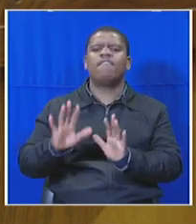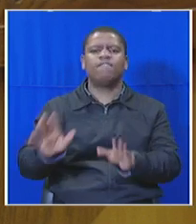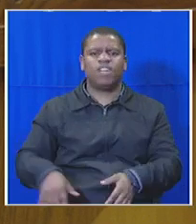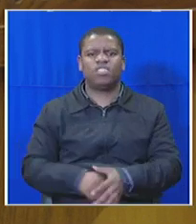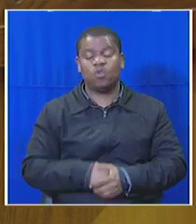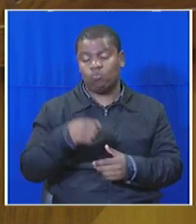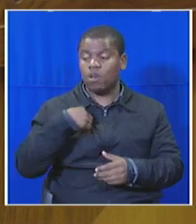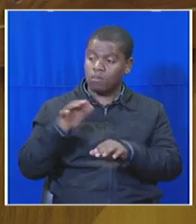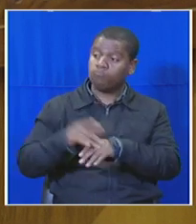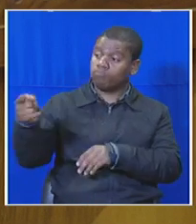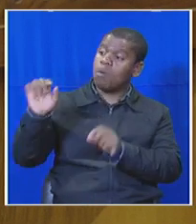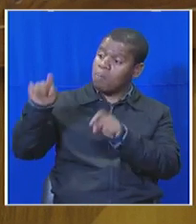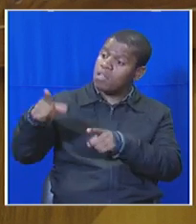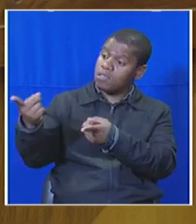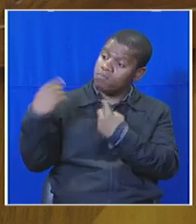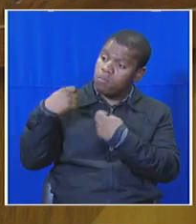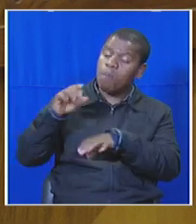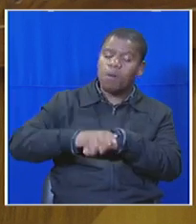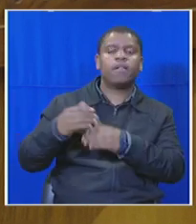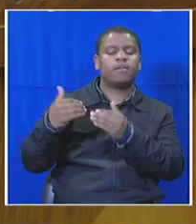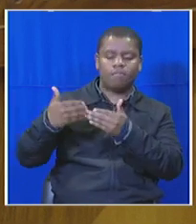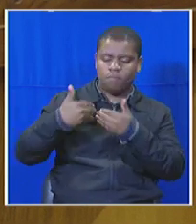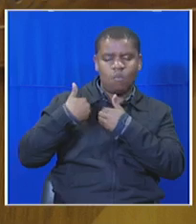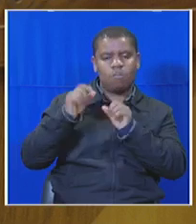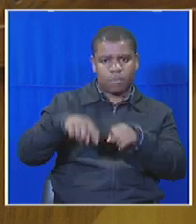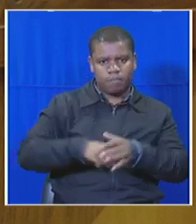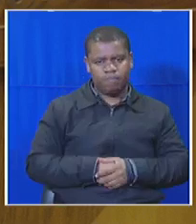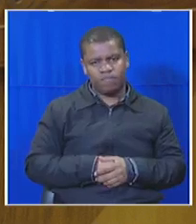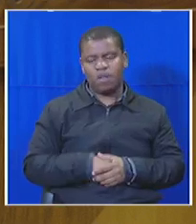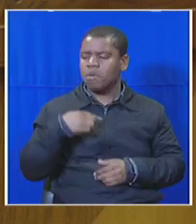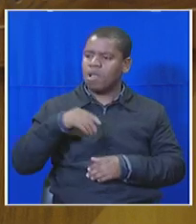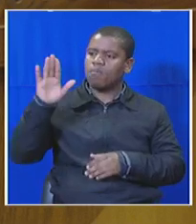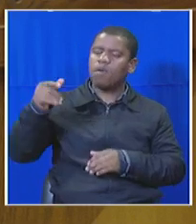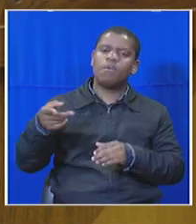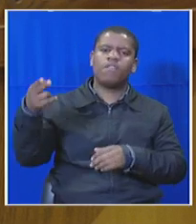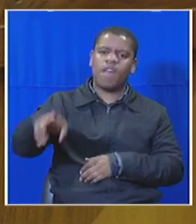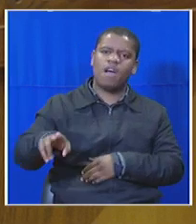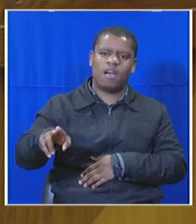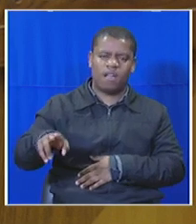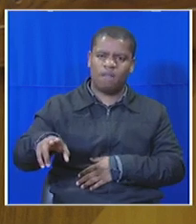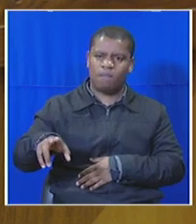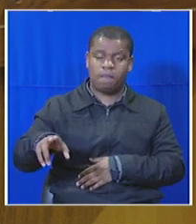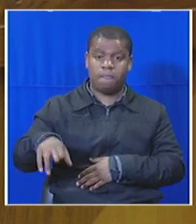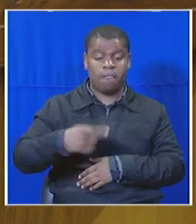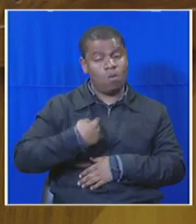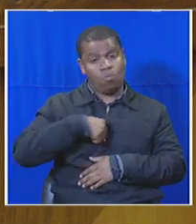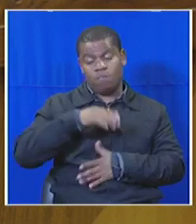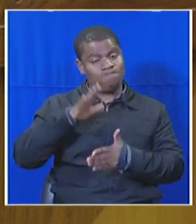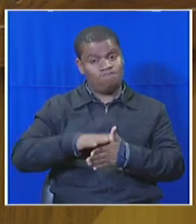protection. Theirs is just to do and die. Theirs is not to us the reason